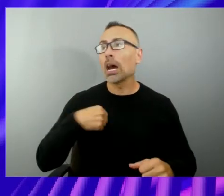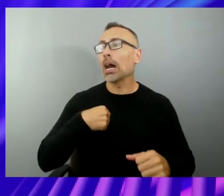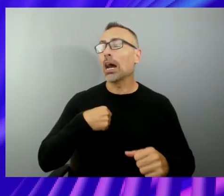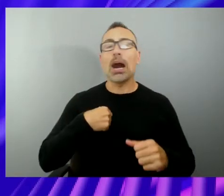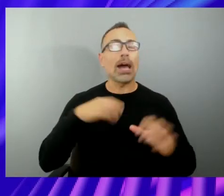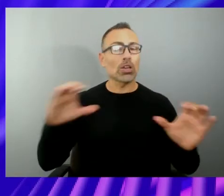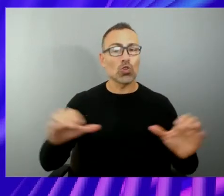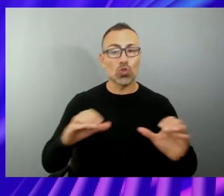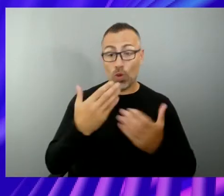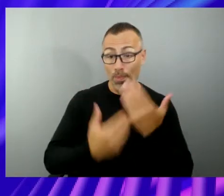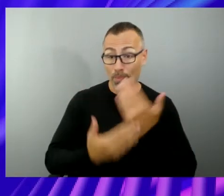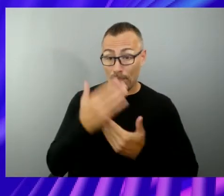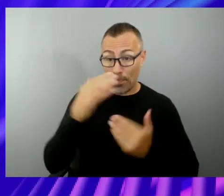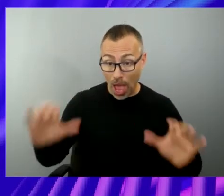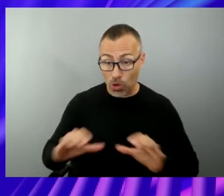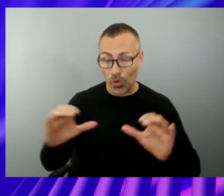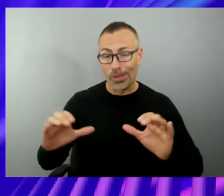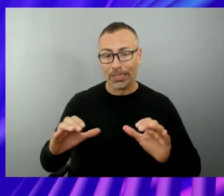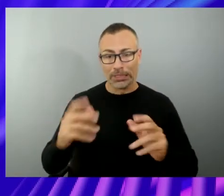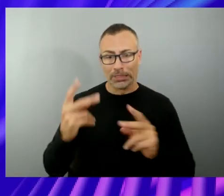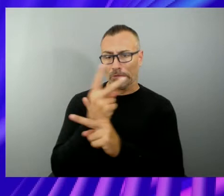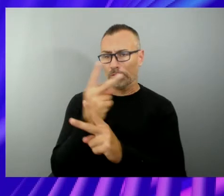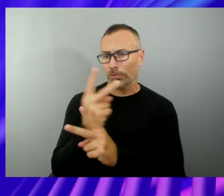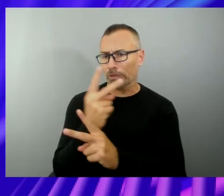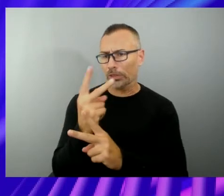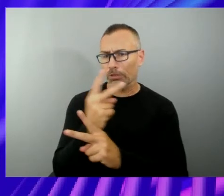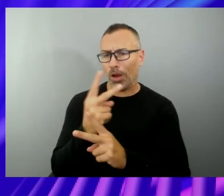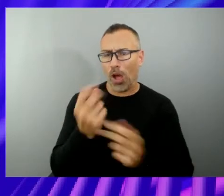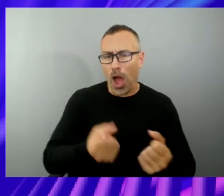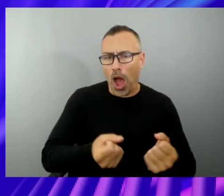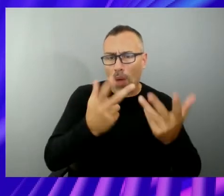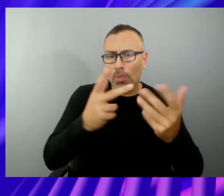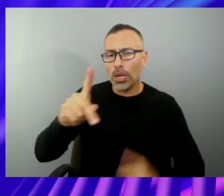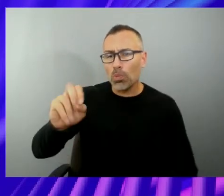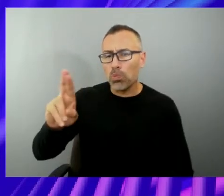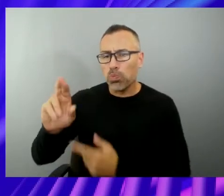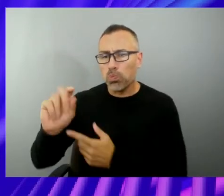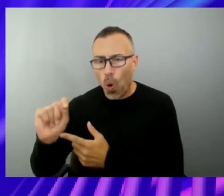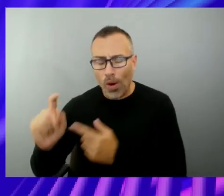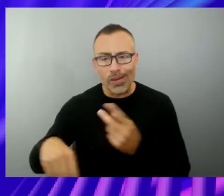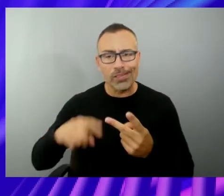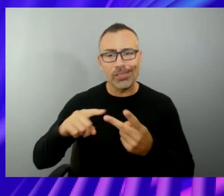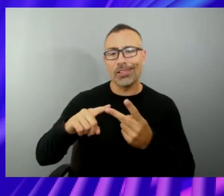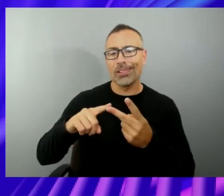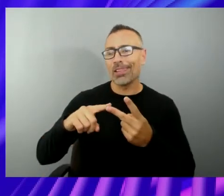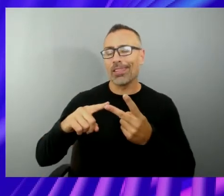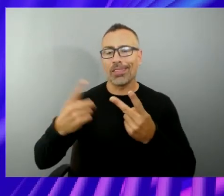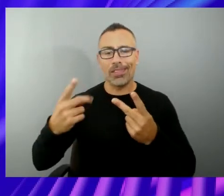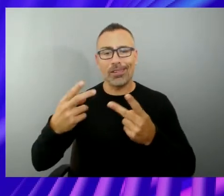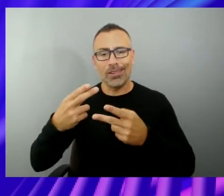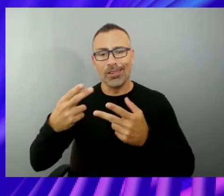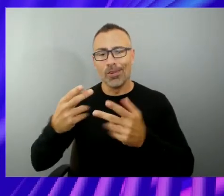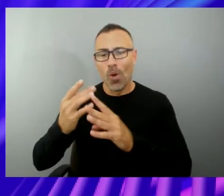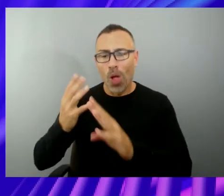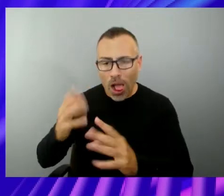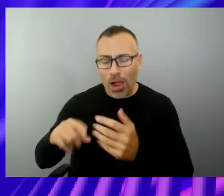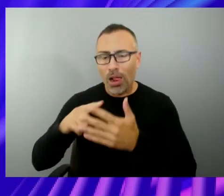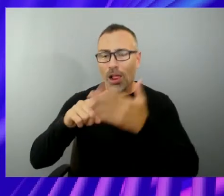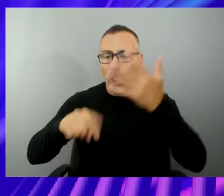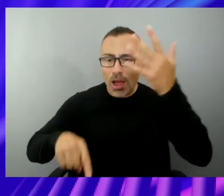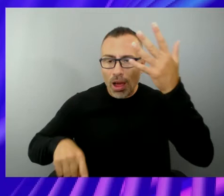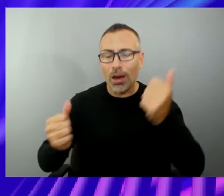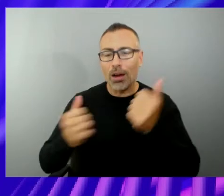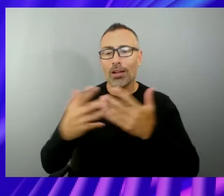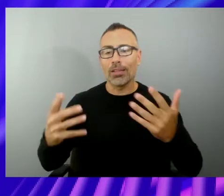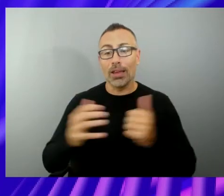the multi-part, breaks and do it and do all the SHA, hashing and all of that